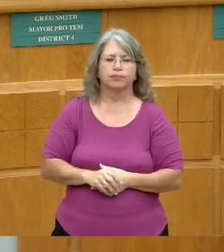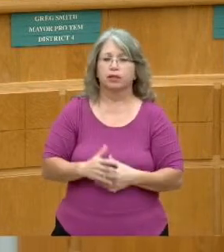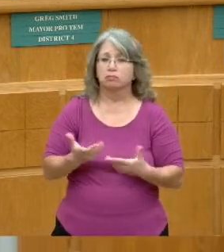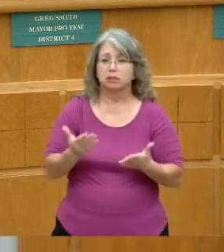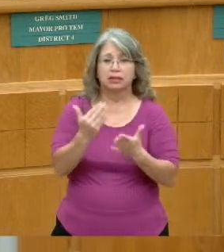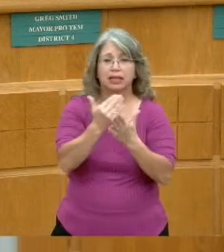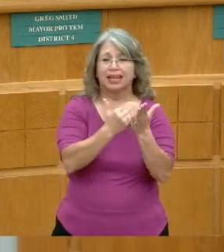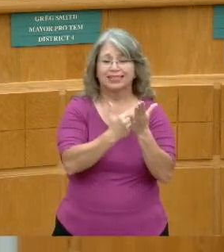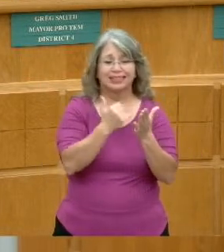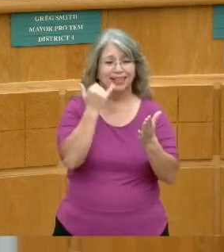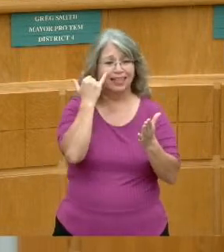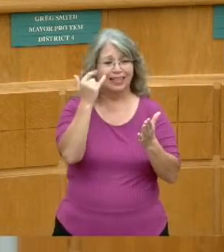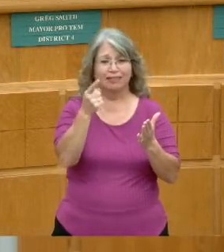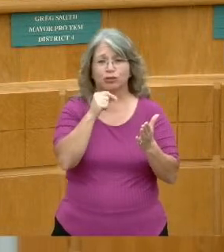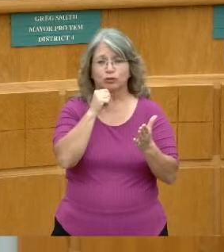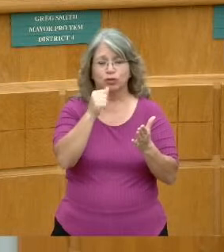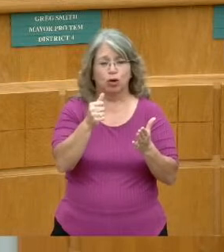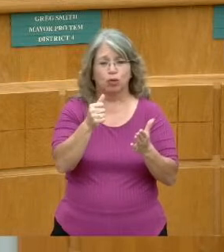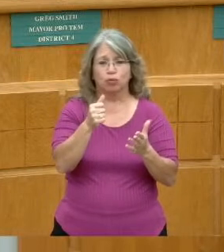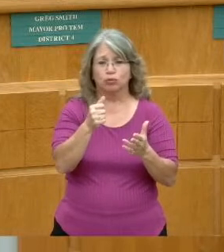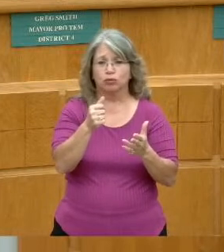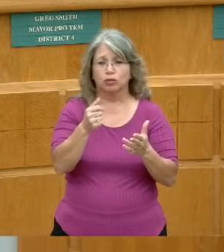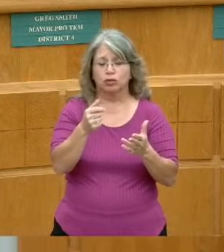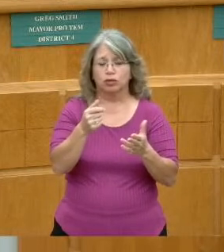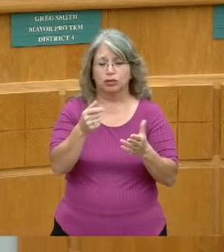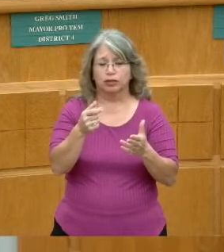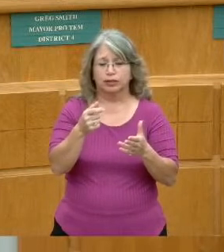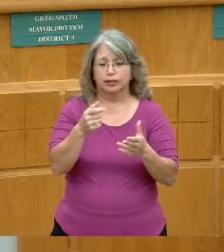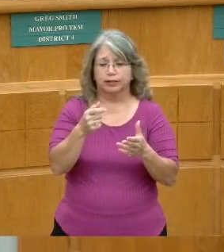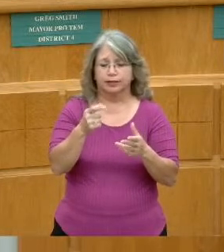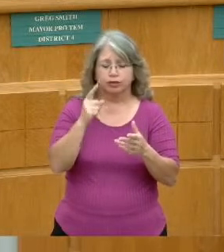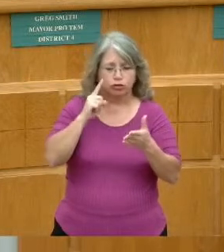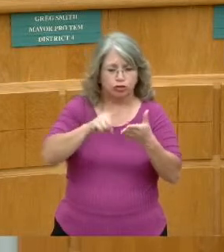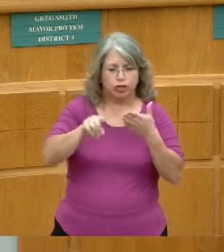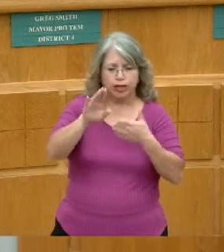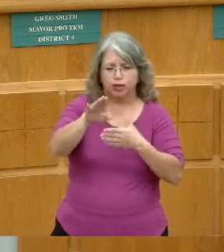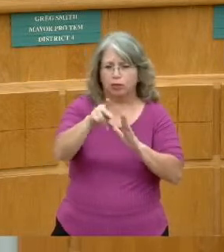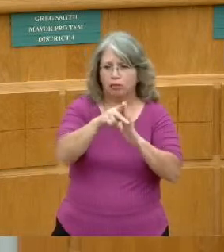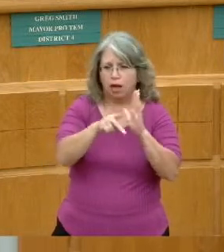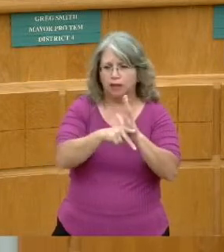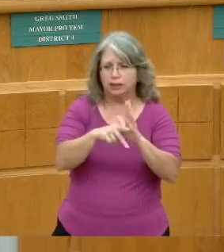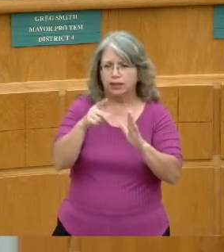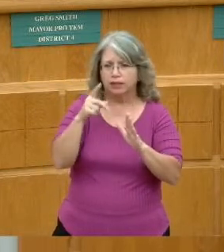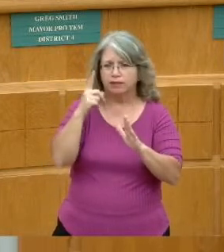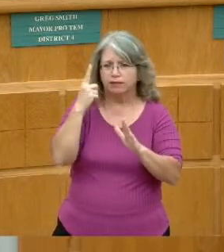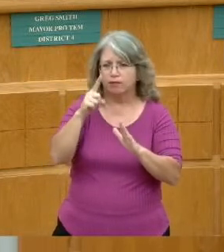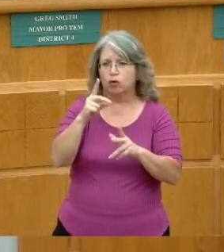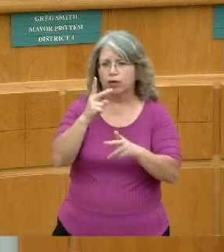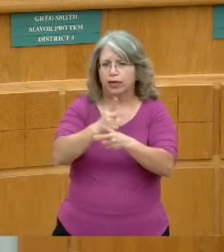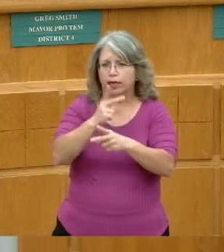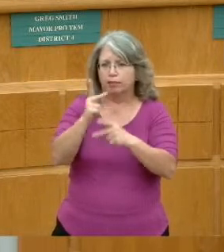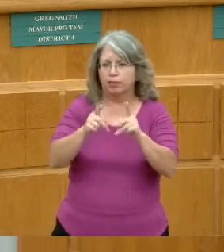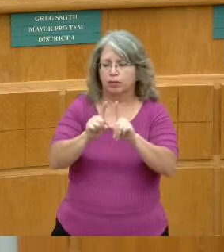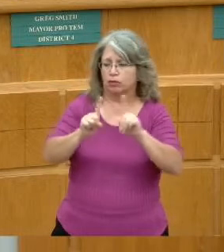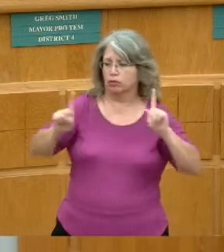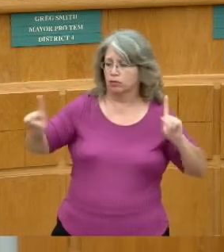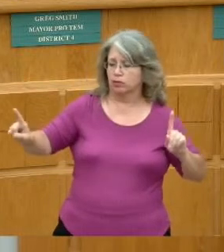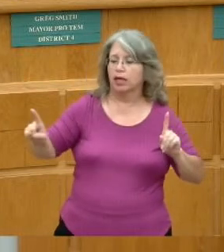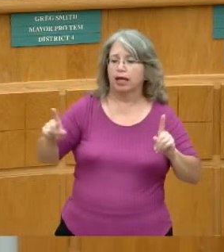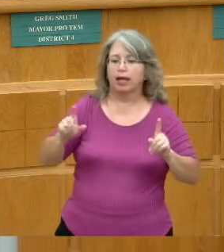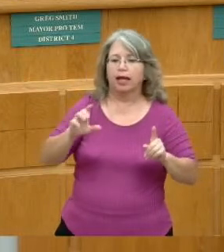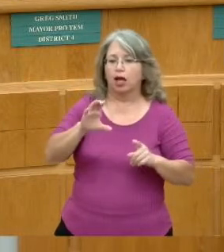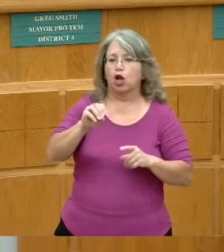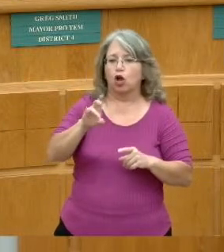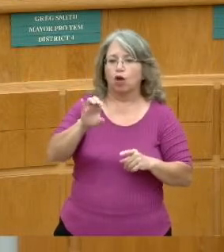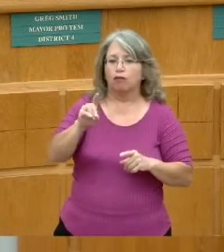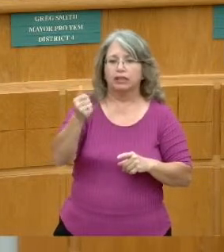close loopholes in your social distancing policies, then COVID-19 can find them. And you'd rather find them before COVID-19